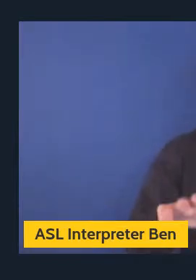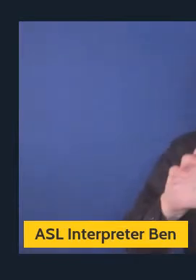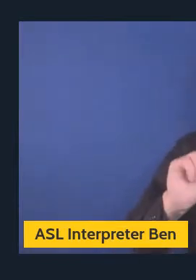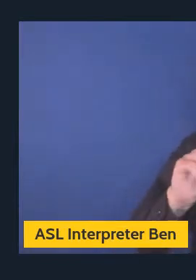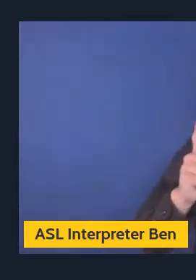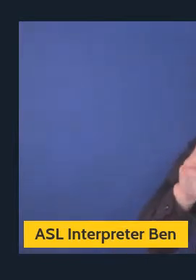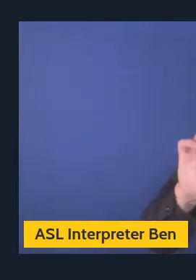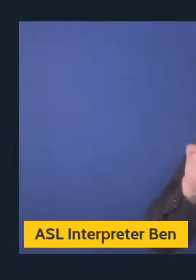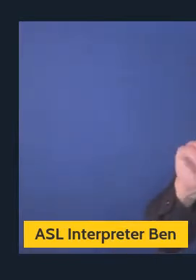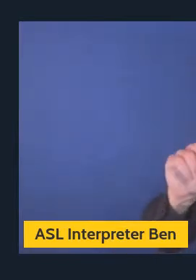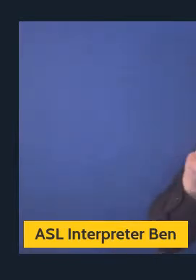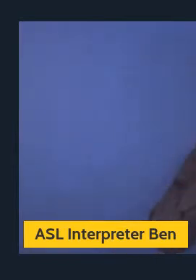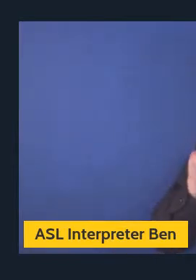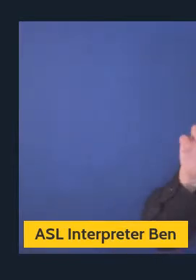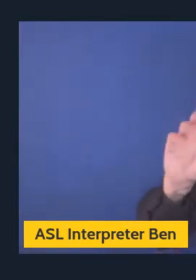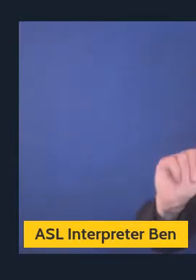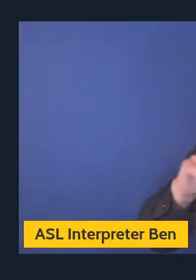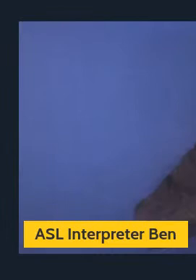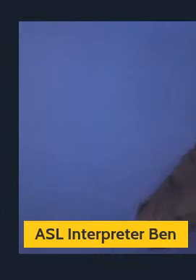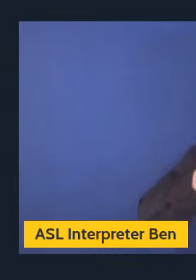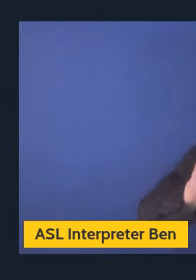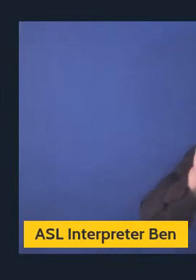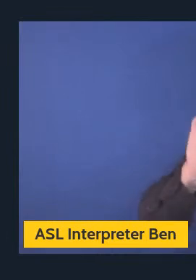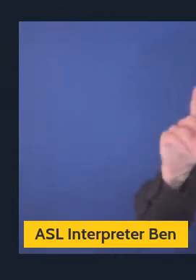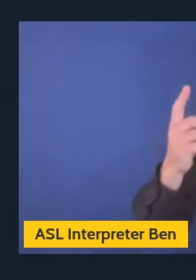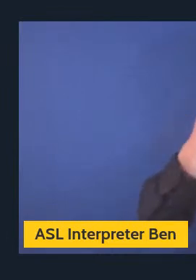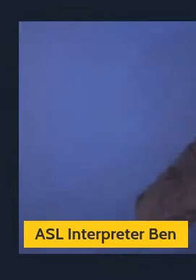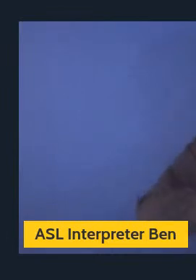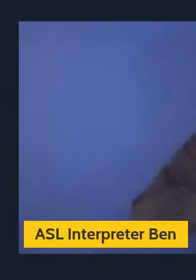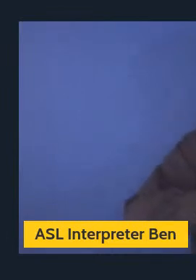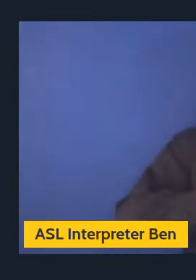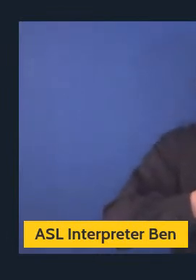be talking about CDK.